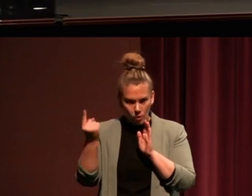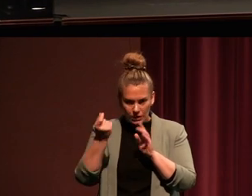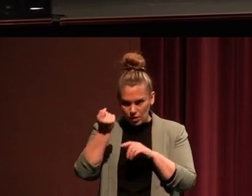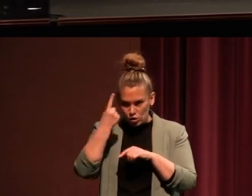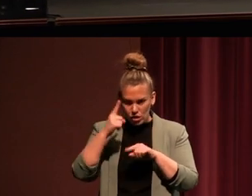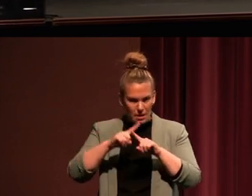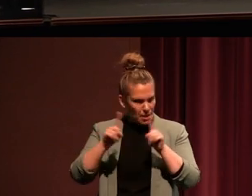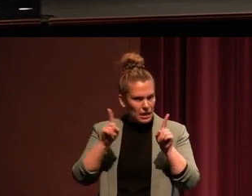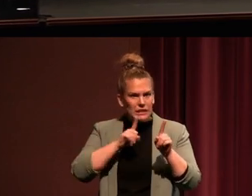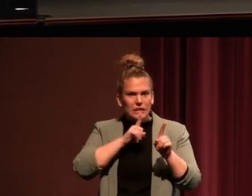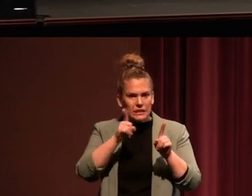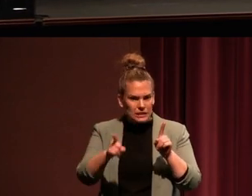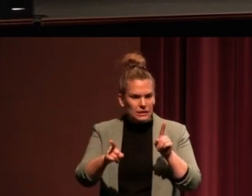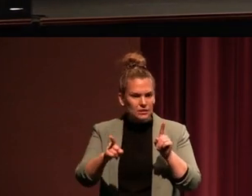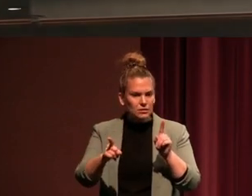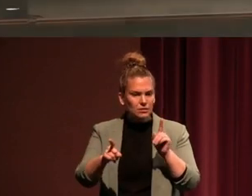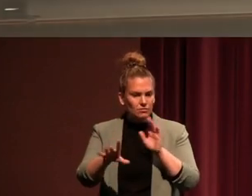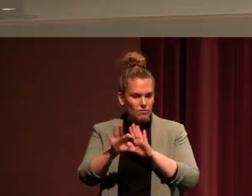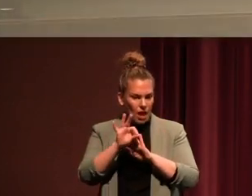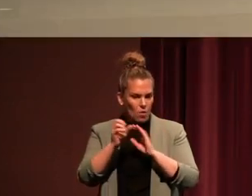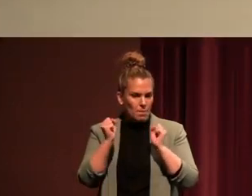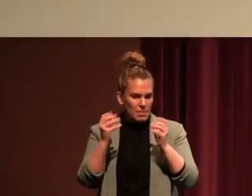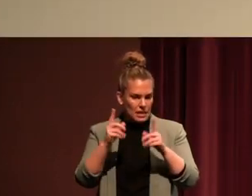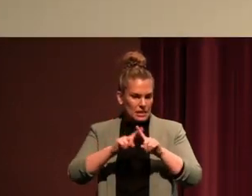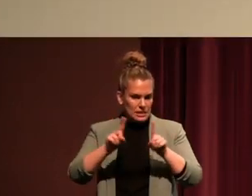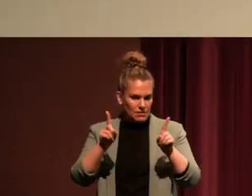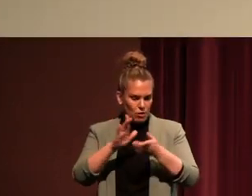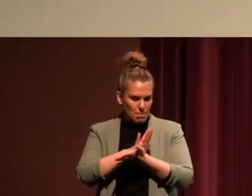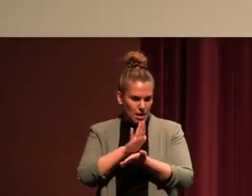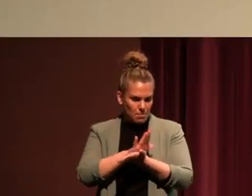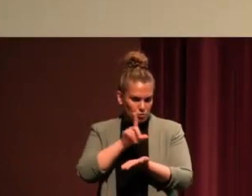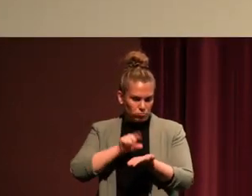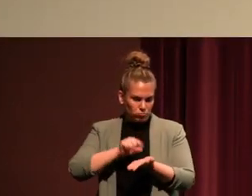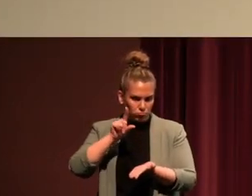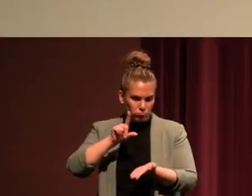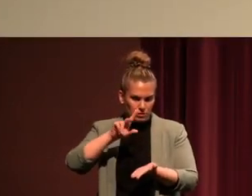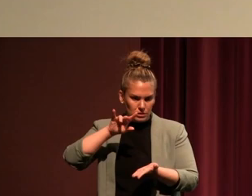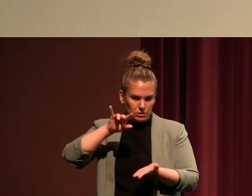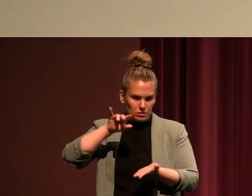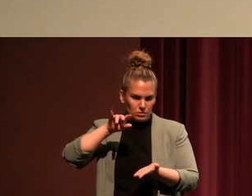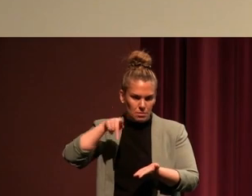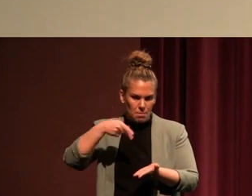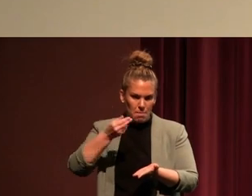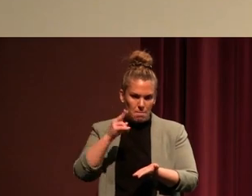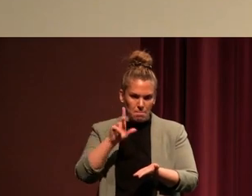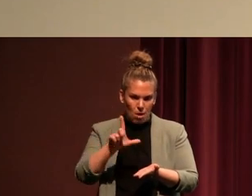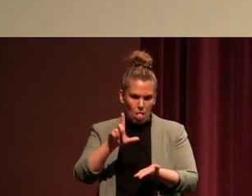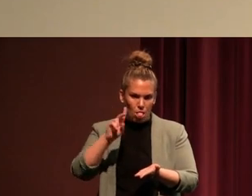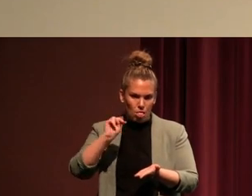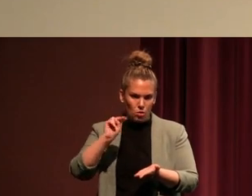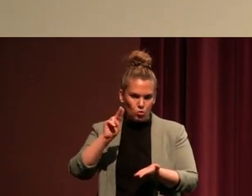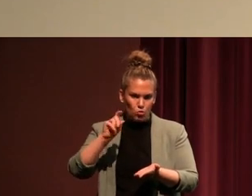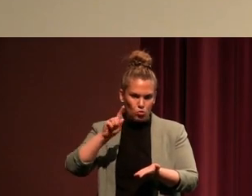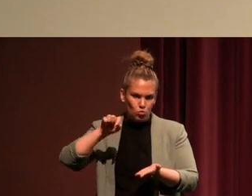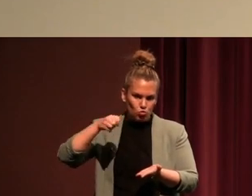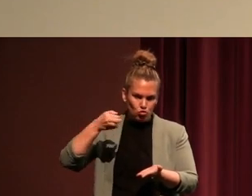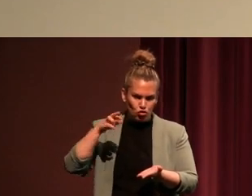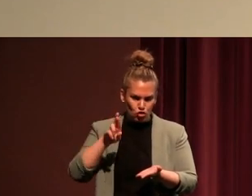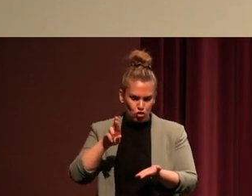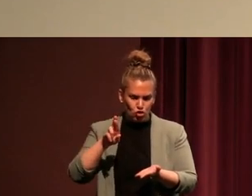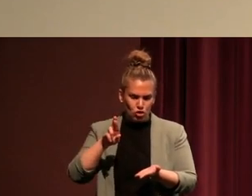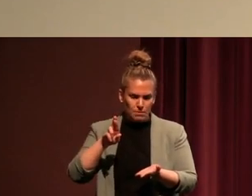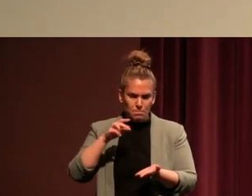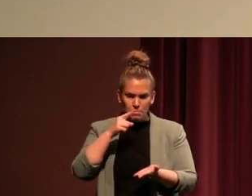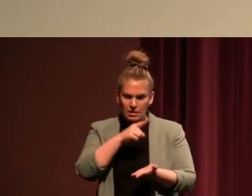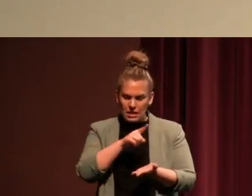of papers led by Paul Dosher, late professor at Oregon State University. He was hypothesizing